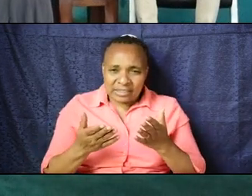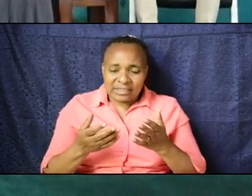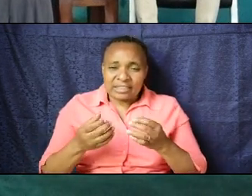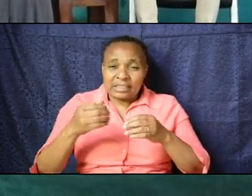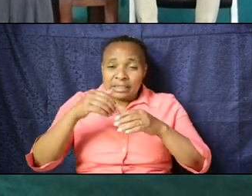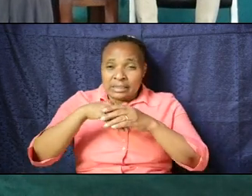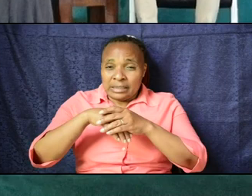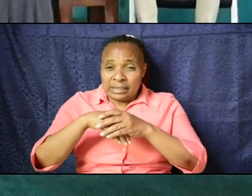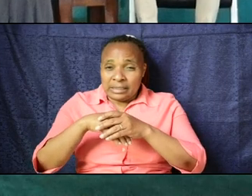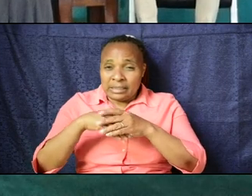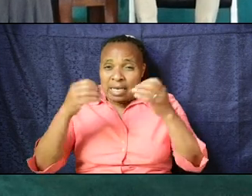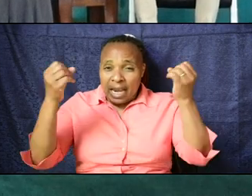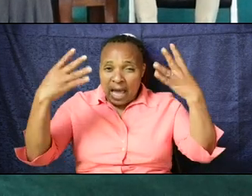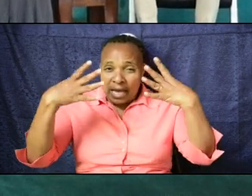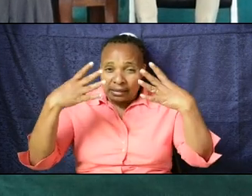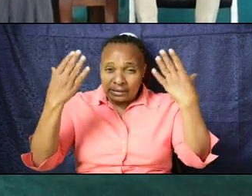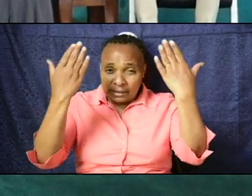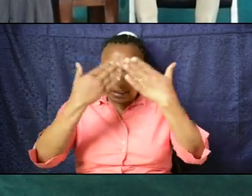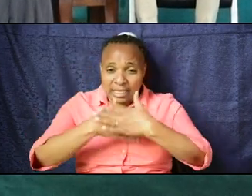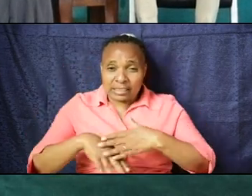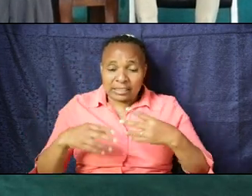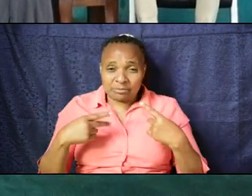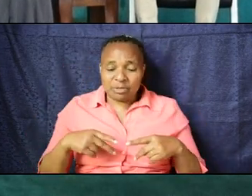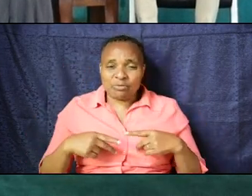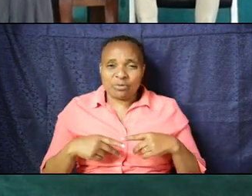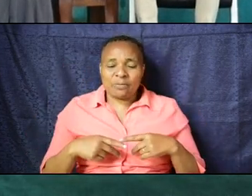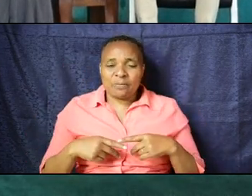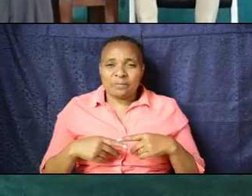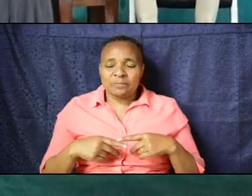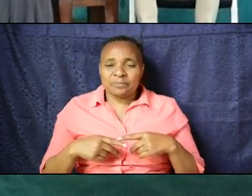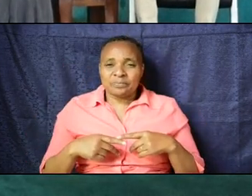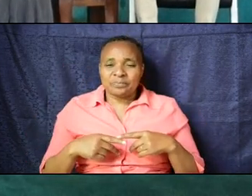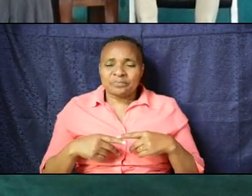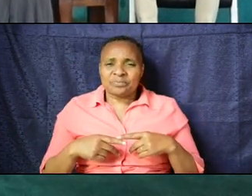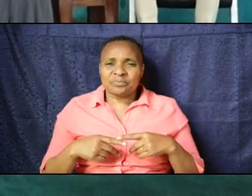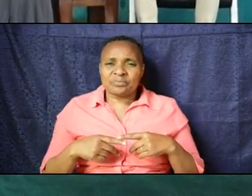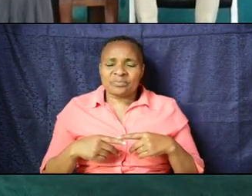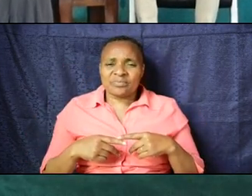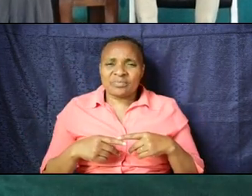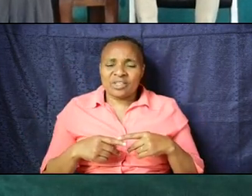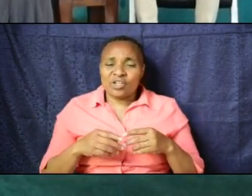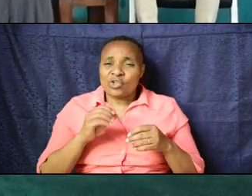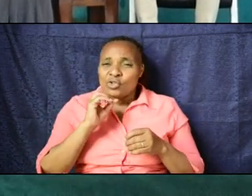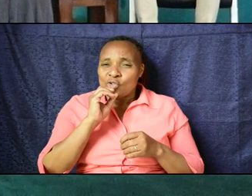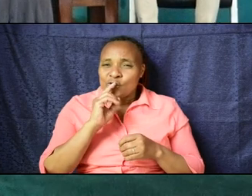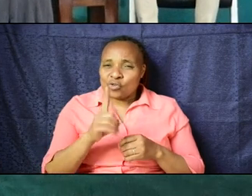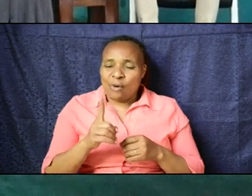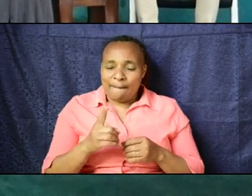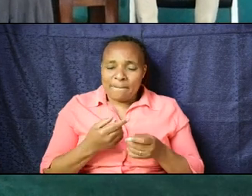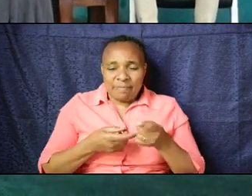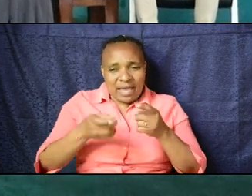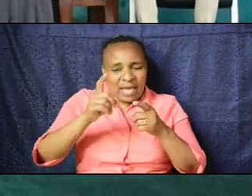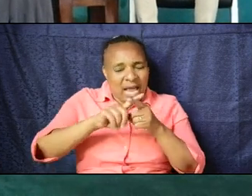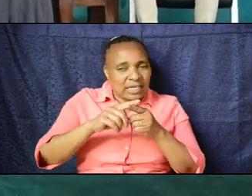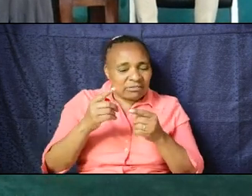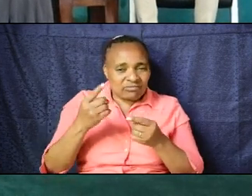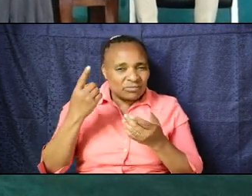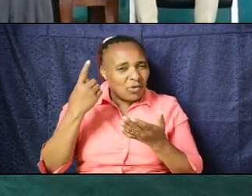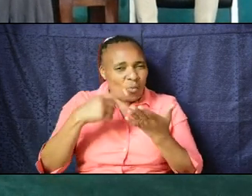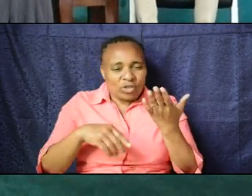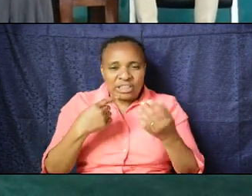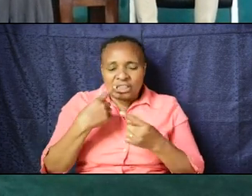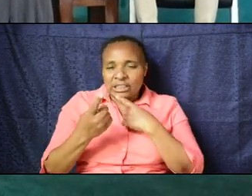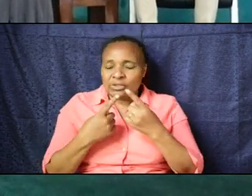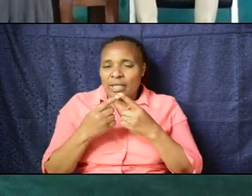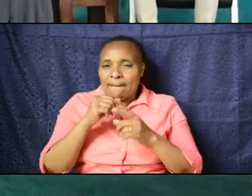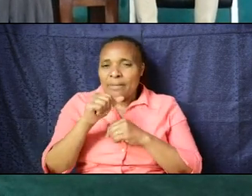darkness. Amen. Amen. Amen. I like exactly. Mm-hmm. So yes, if, maybe I can add on to what he has